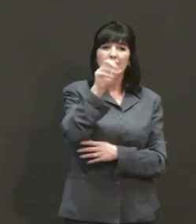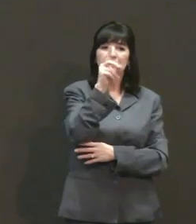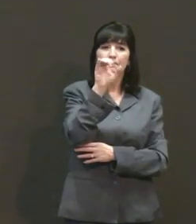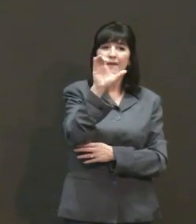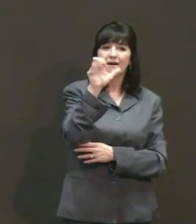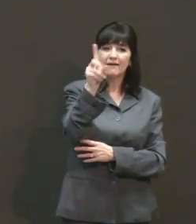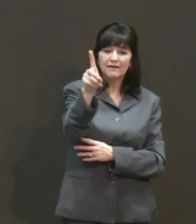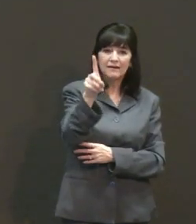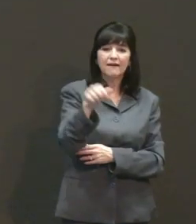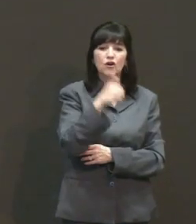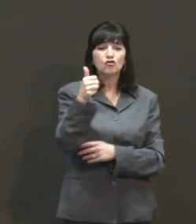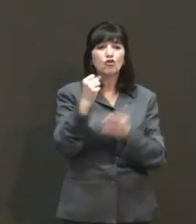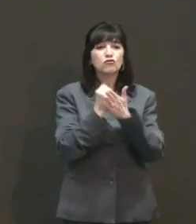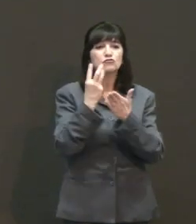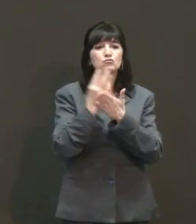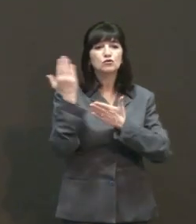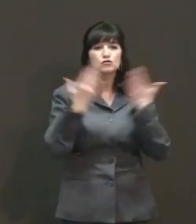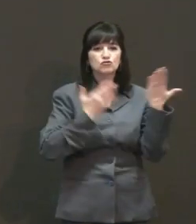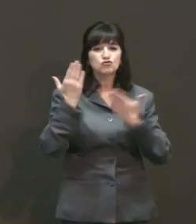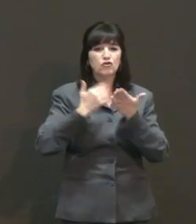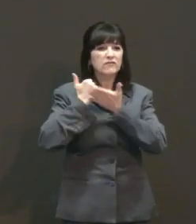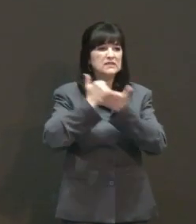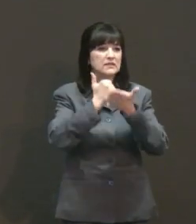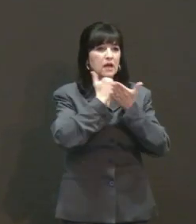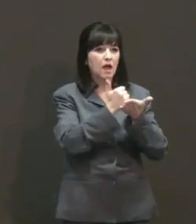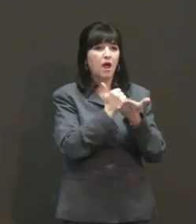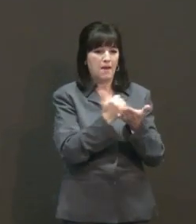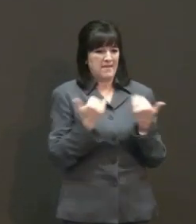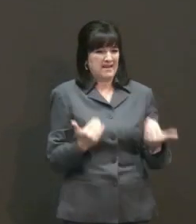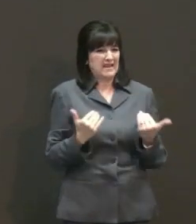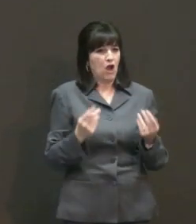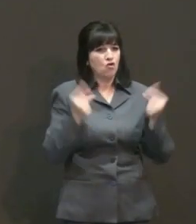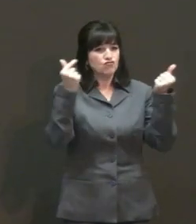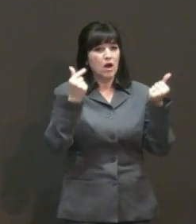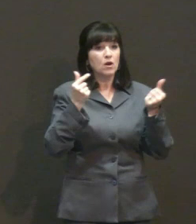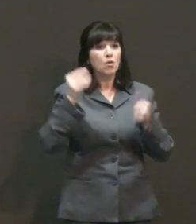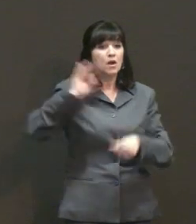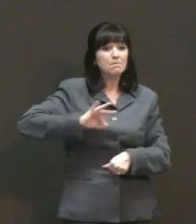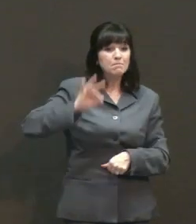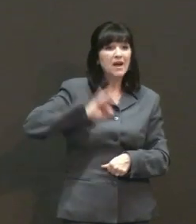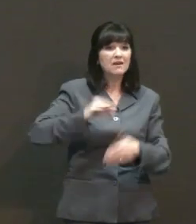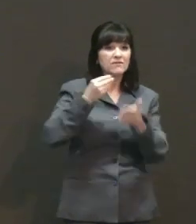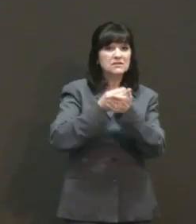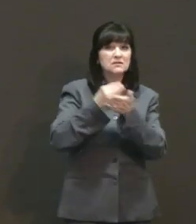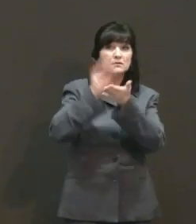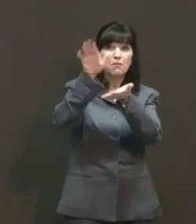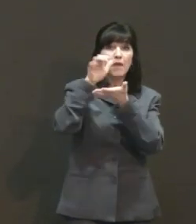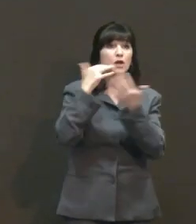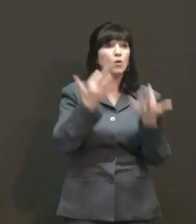in need and keep people on their current benefits.